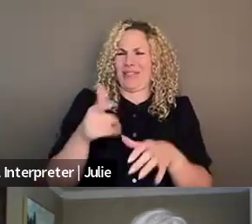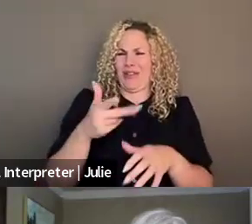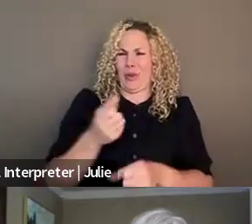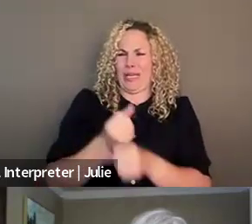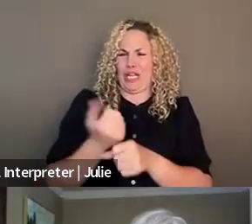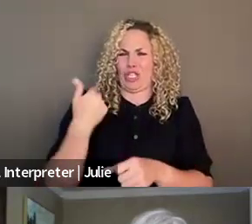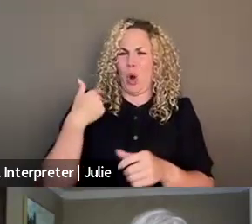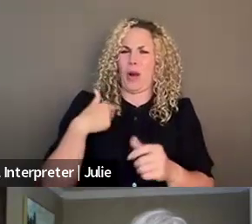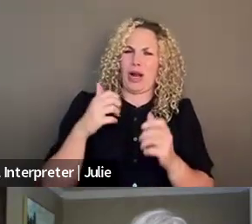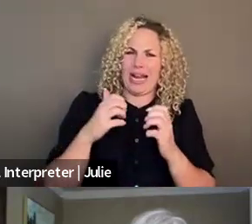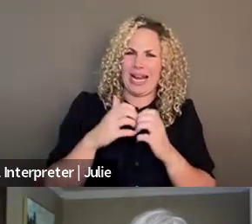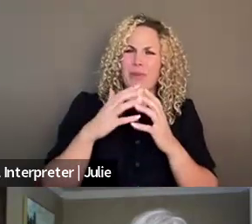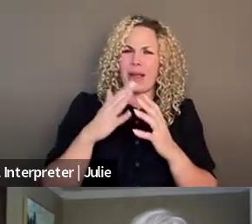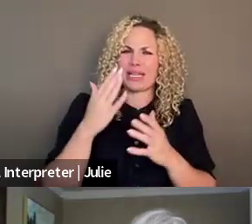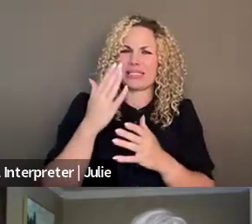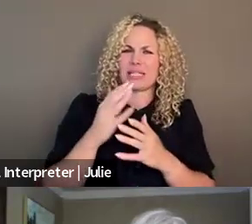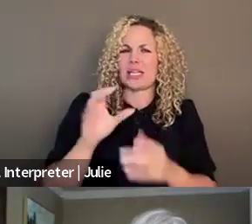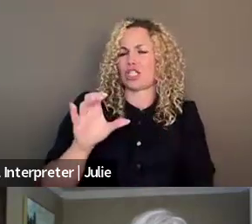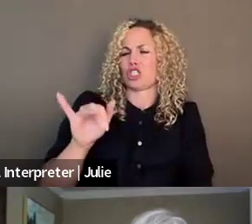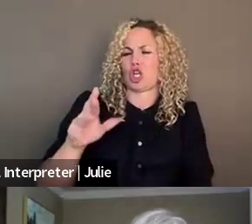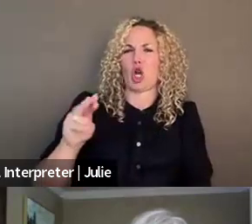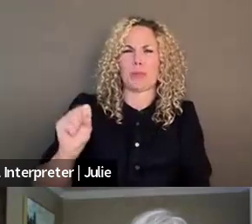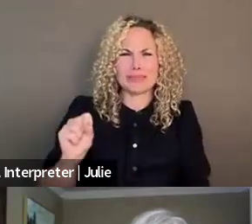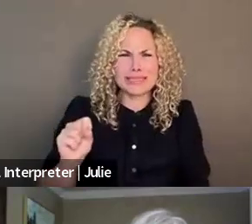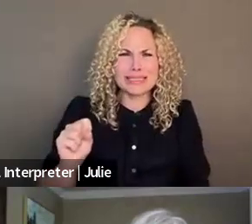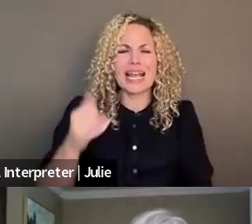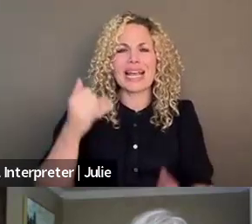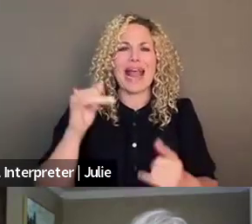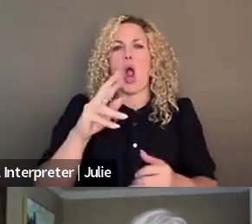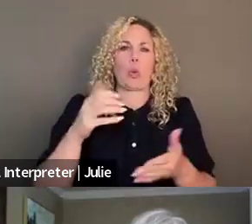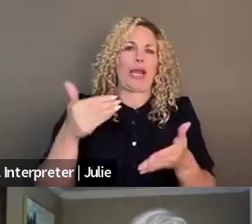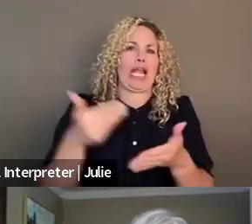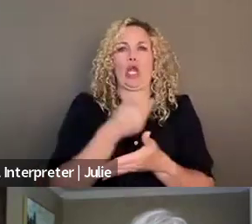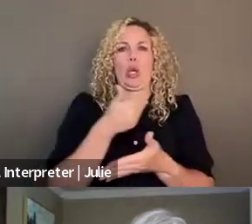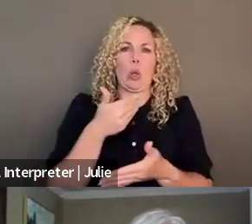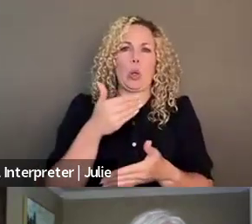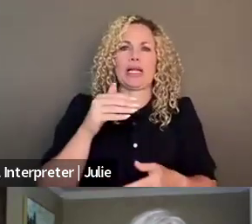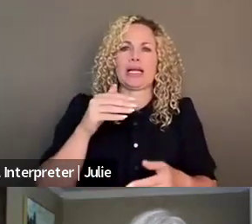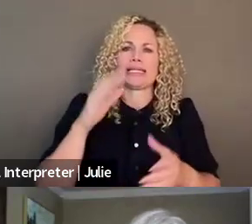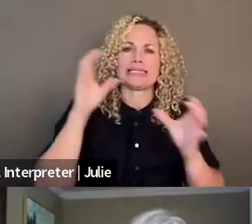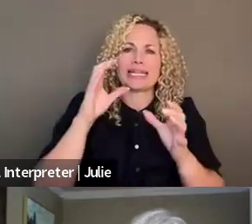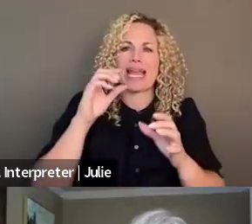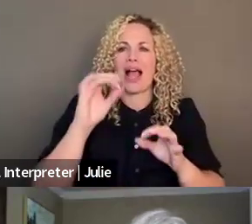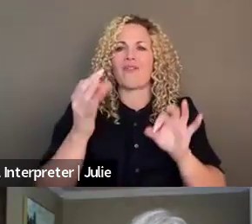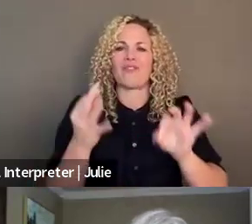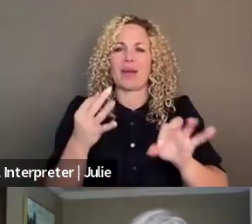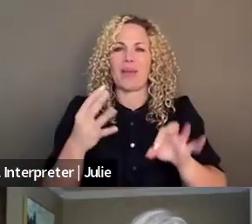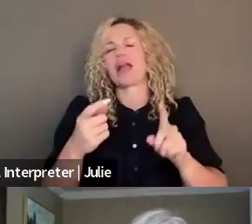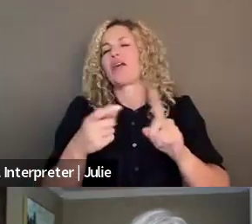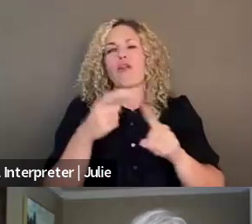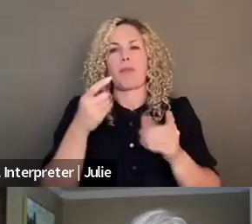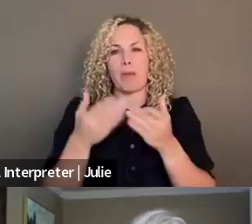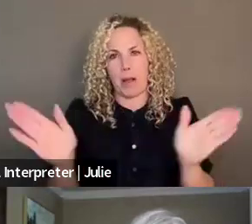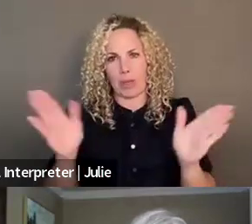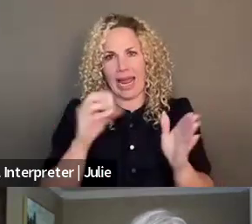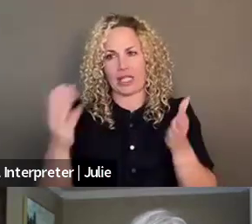were implementing CERMS, and it seems like there has been now a renewed seeking of feedback from the public